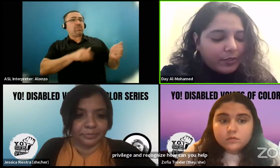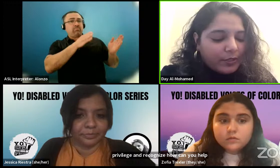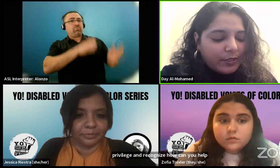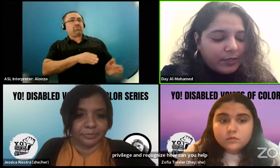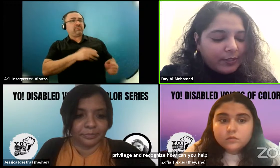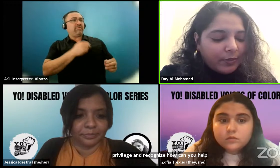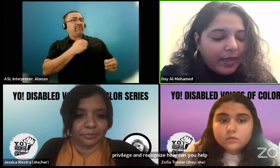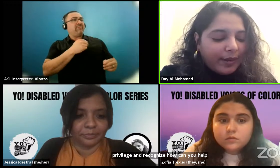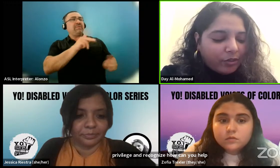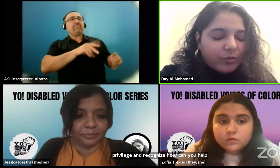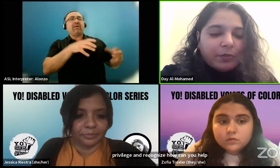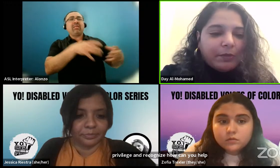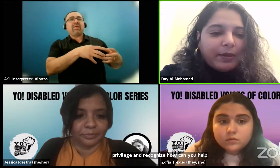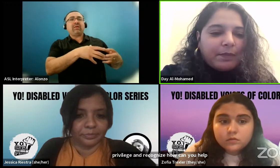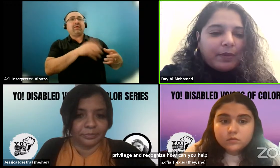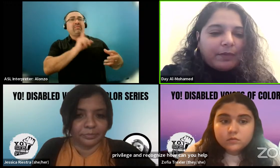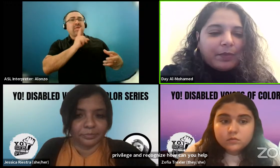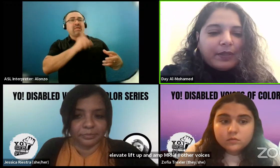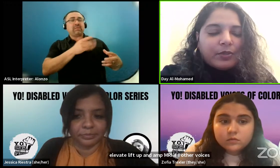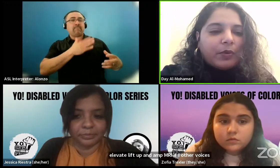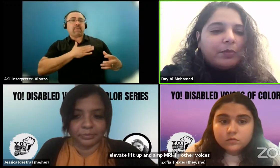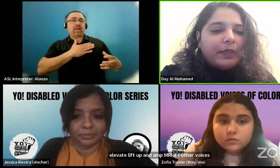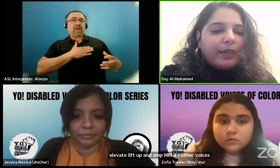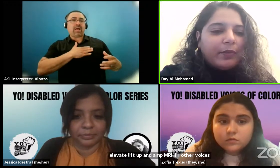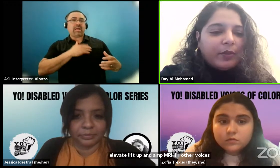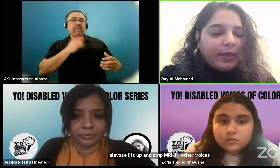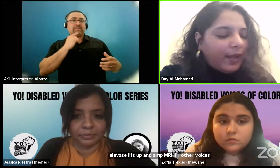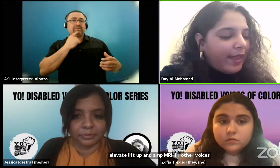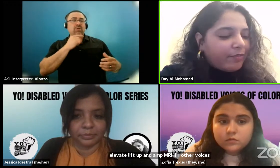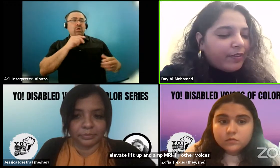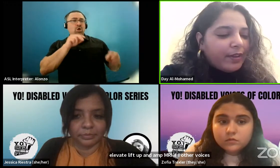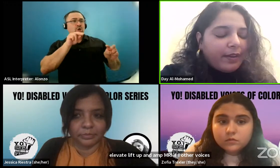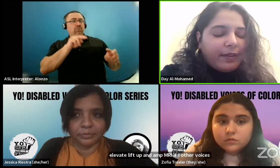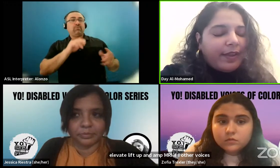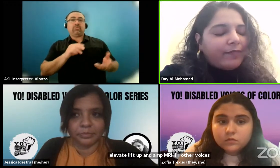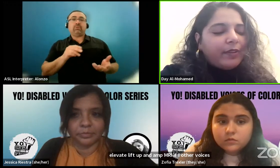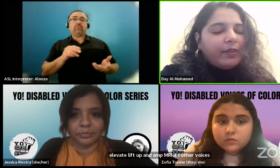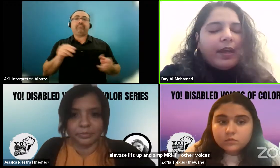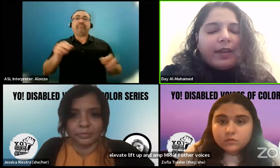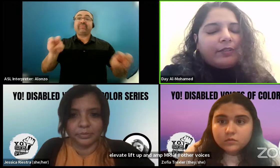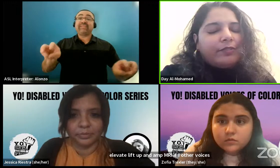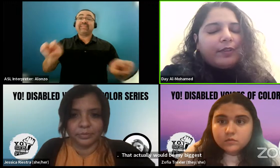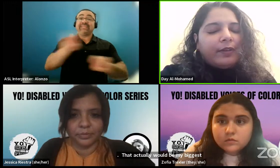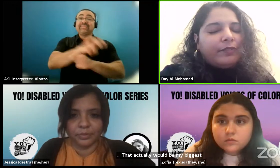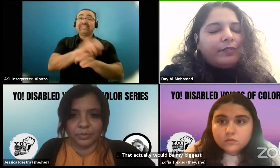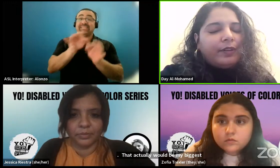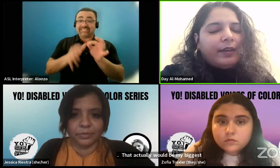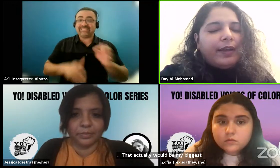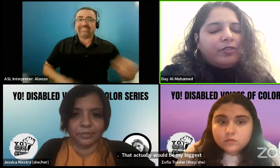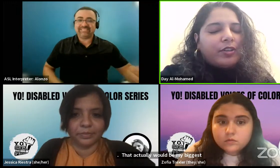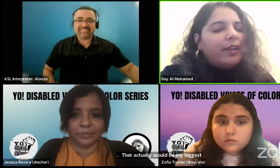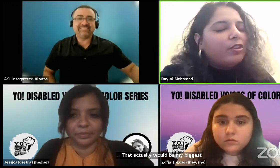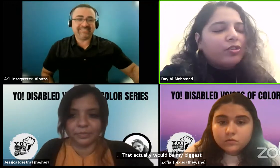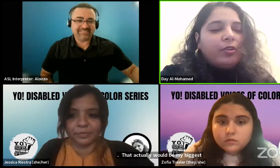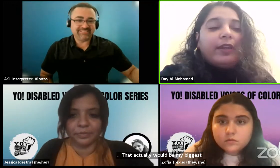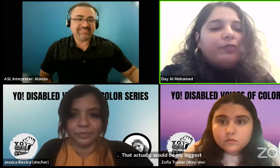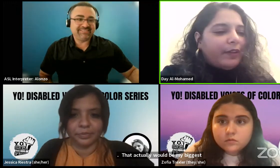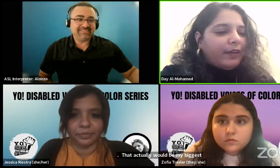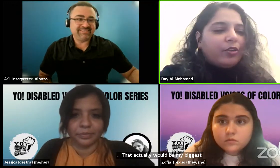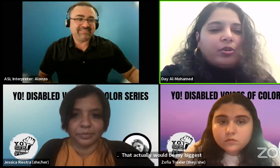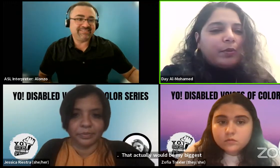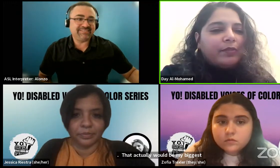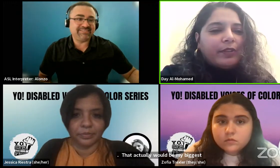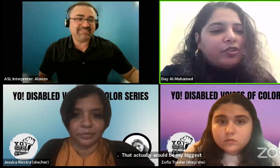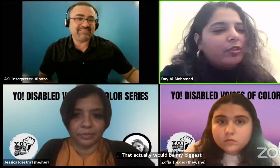other voices. So that actually would be my biggest one, would be looking at doing that. I have a lot of educational